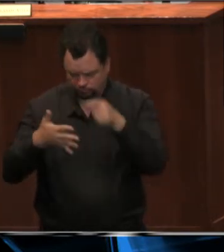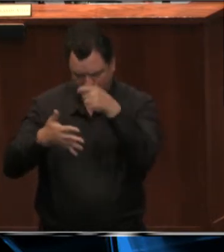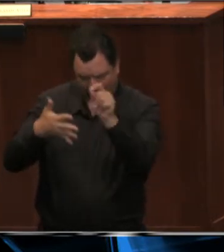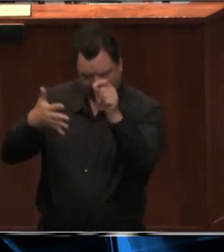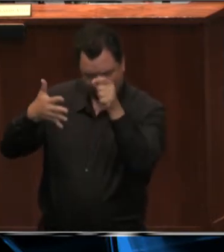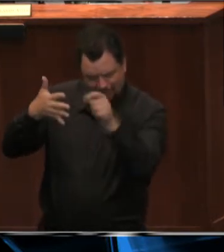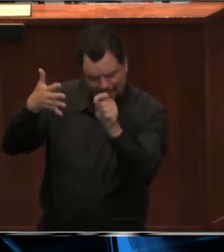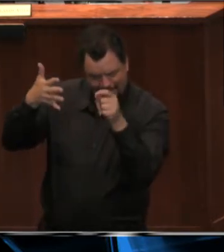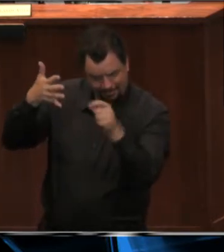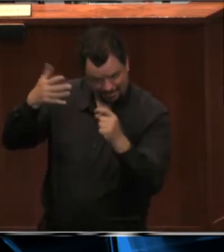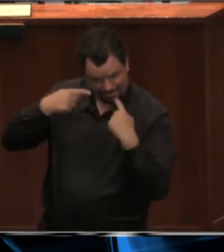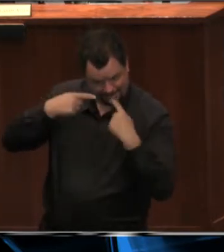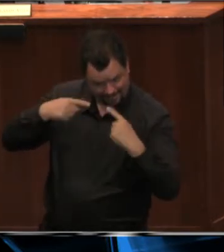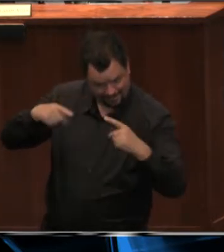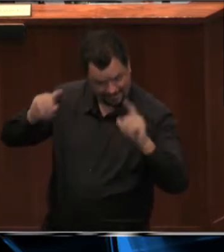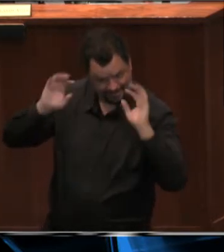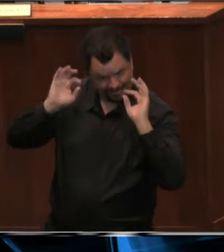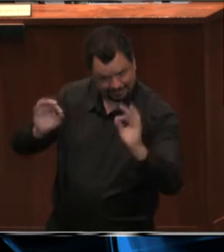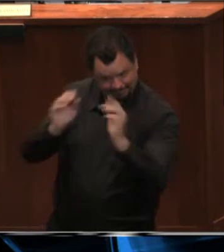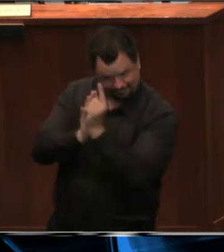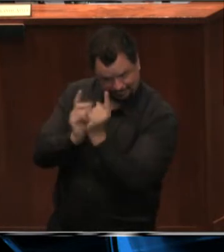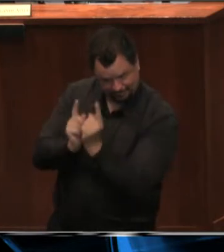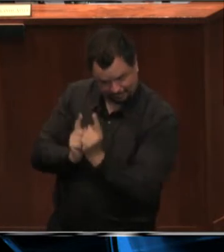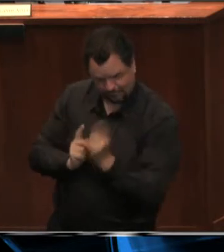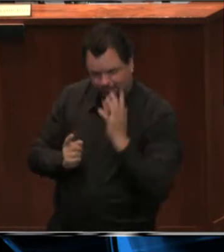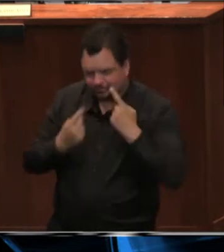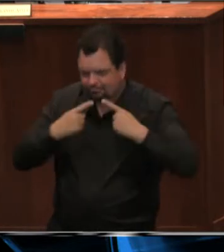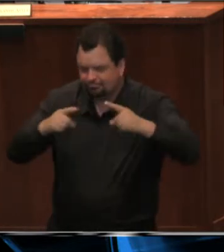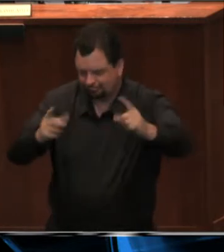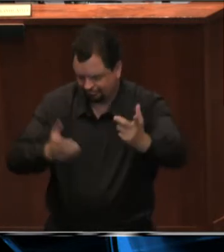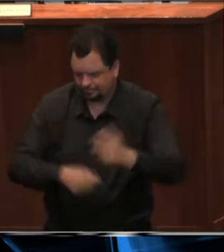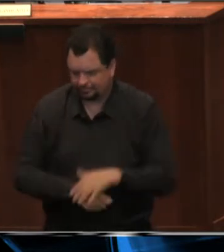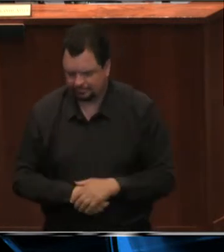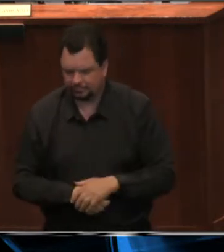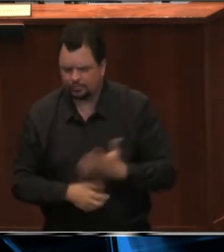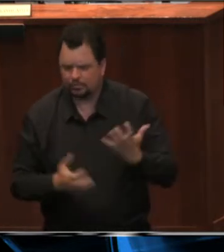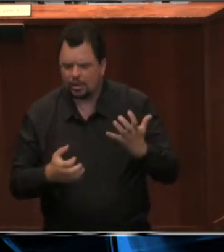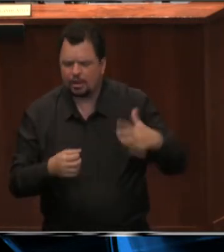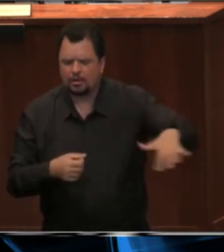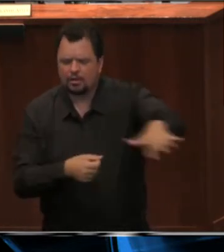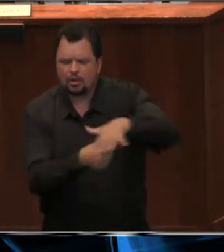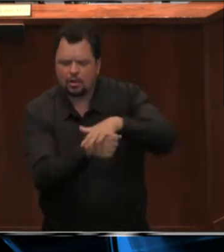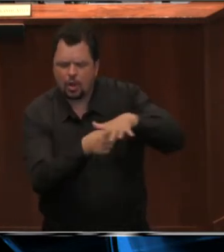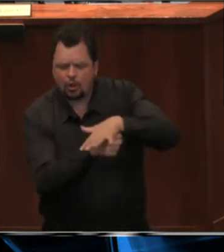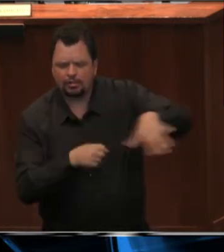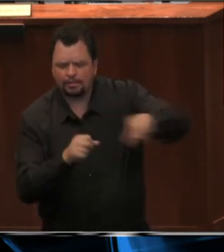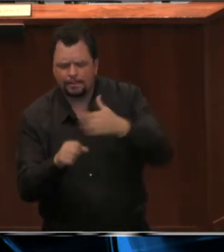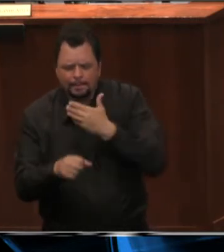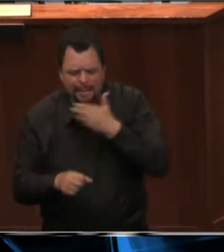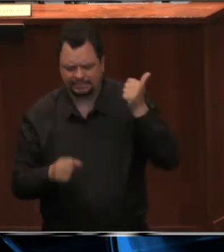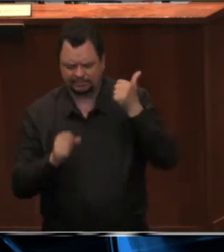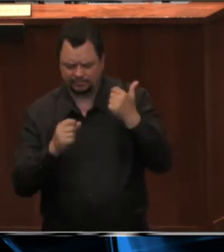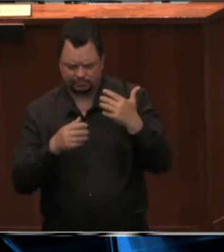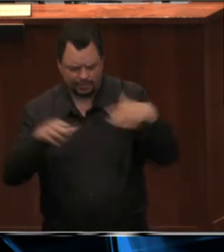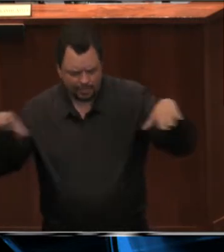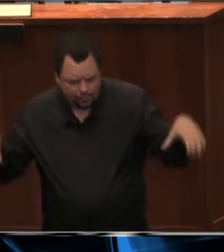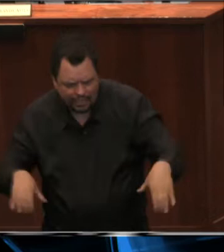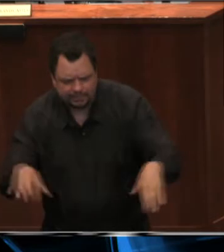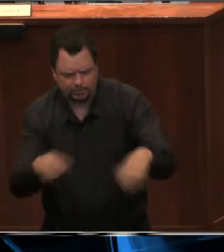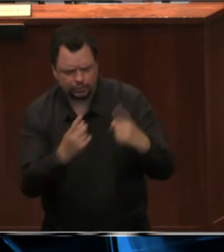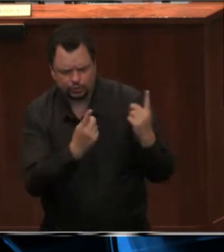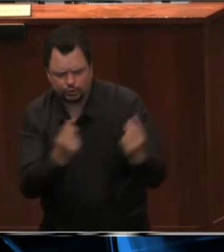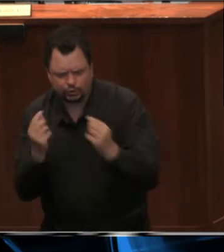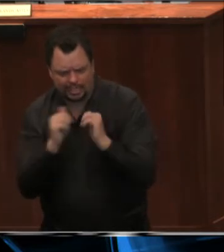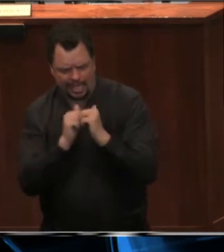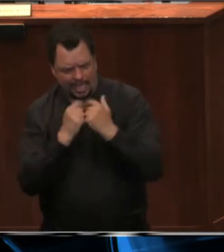is concerned, our local health department is doing best practice here in El Paso